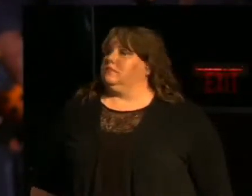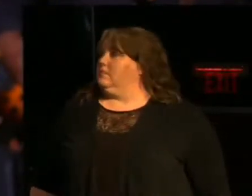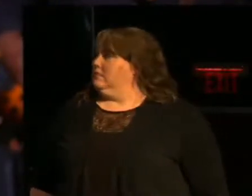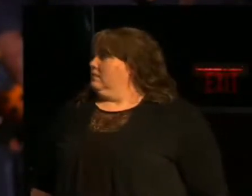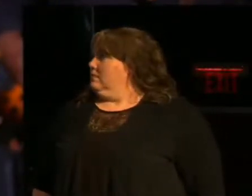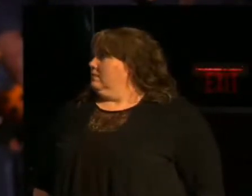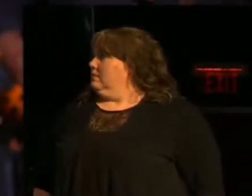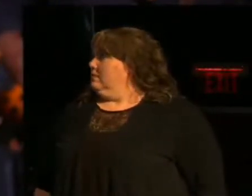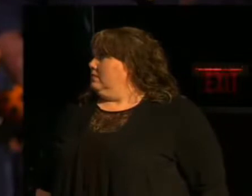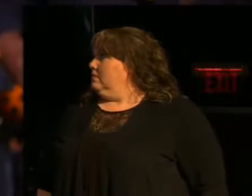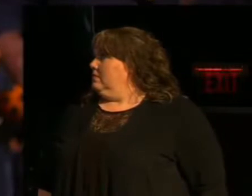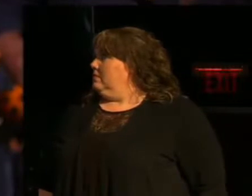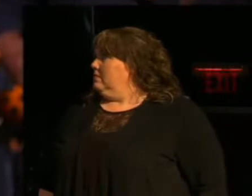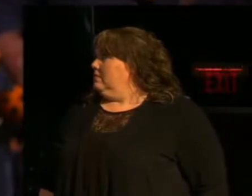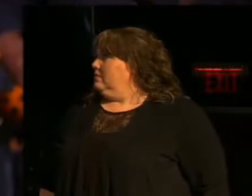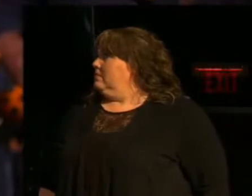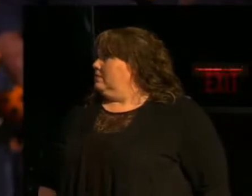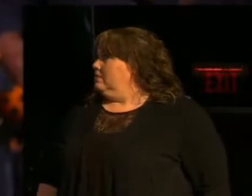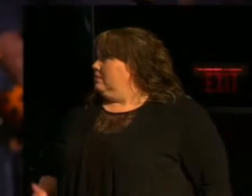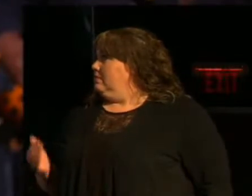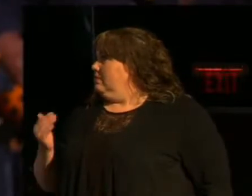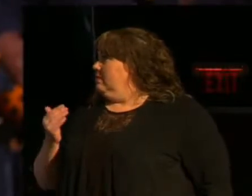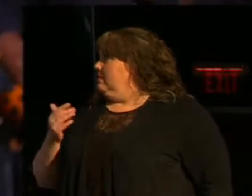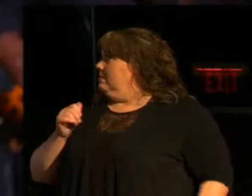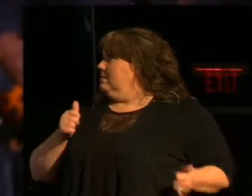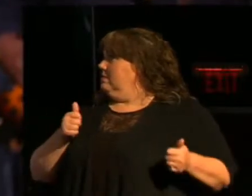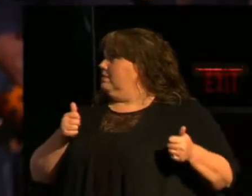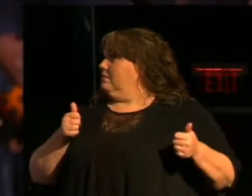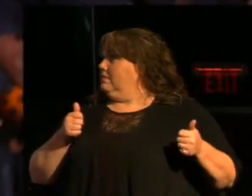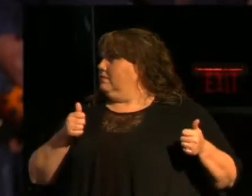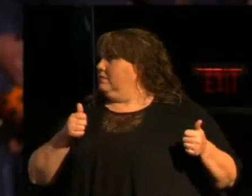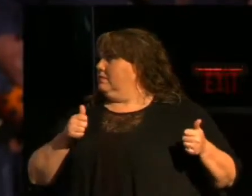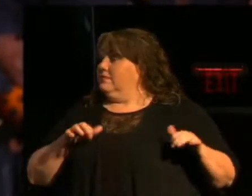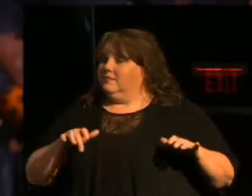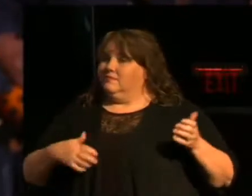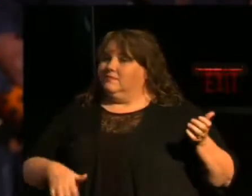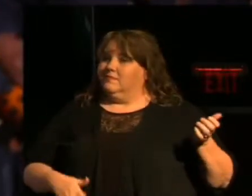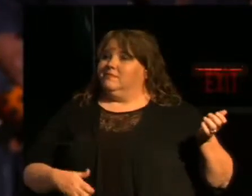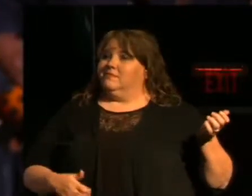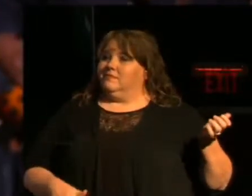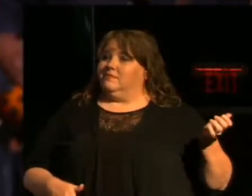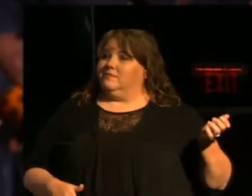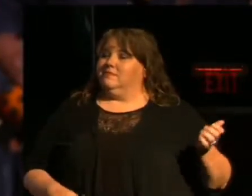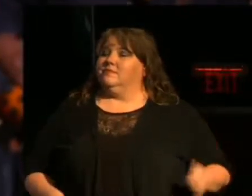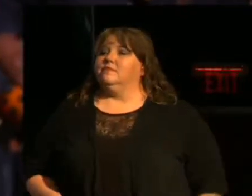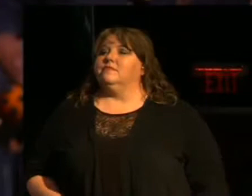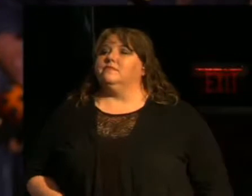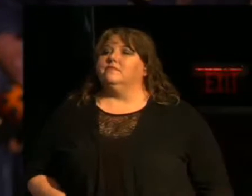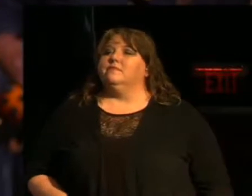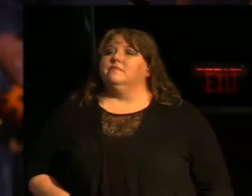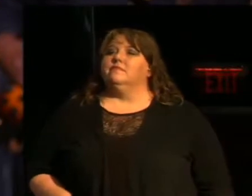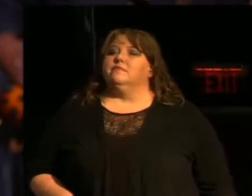goes, I'm gonna lay down my heavy load down by the